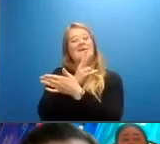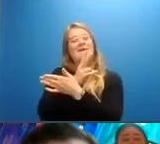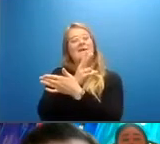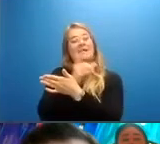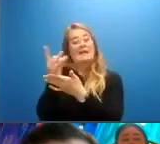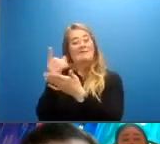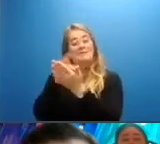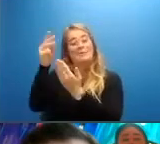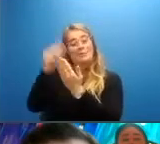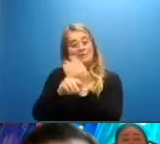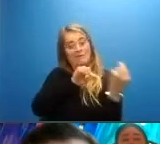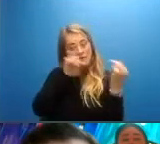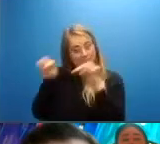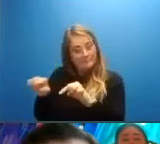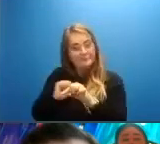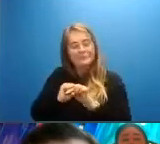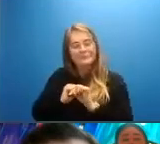no